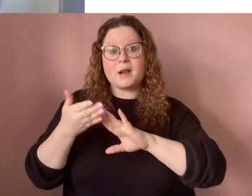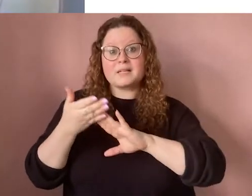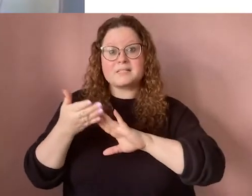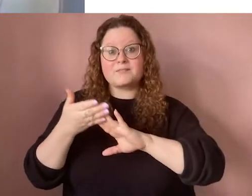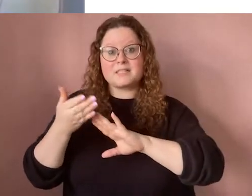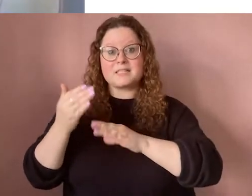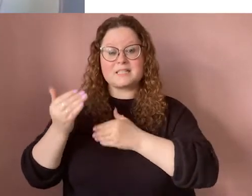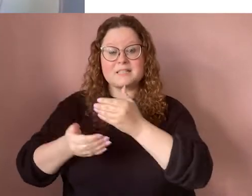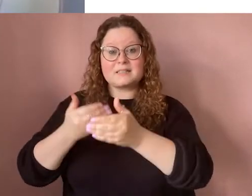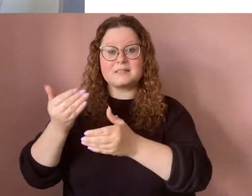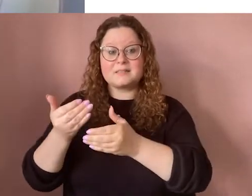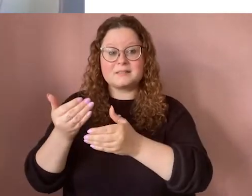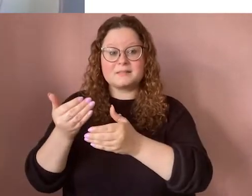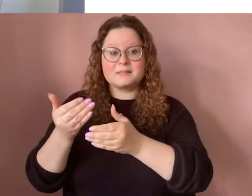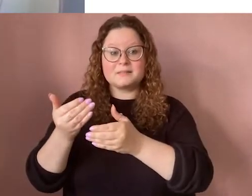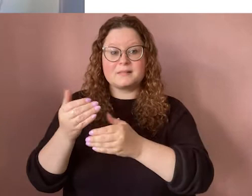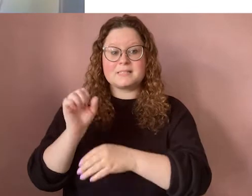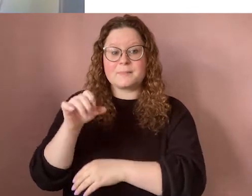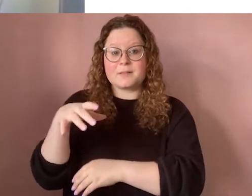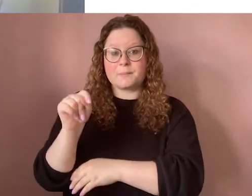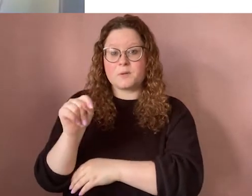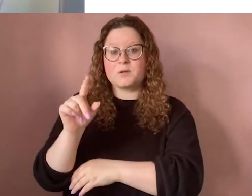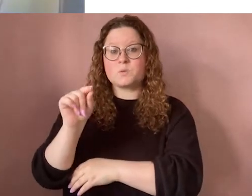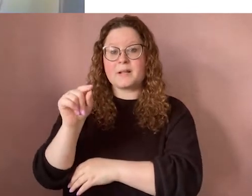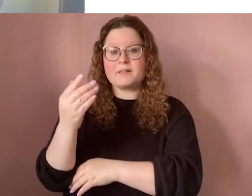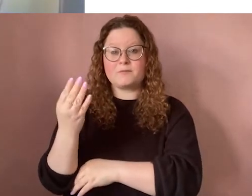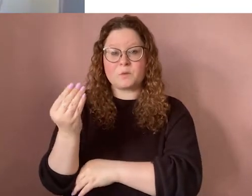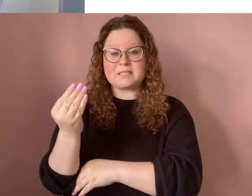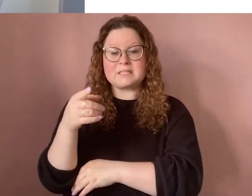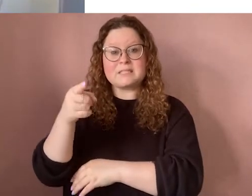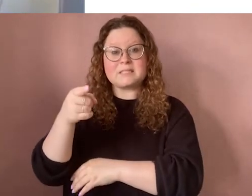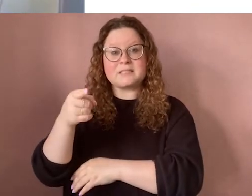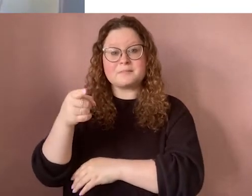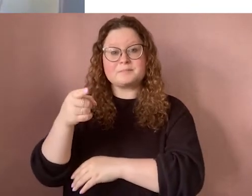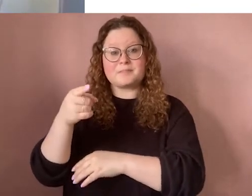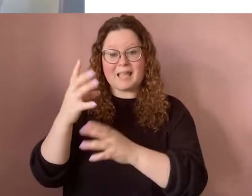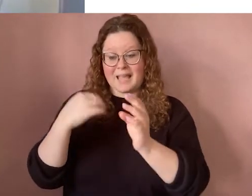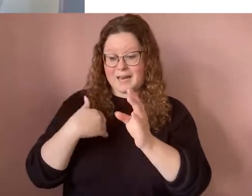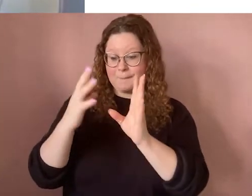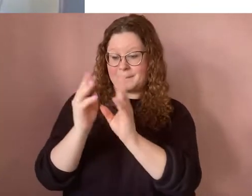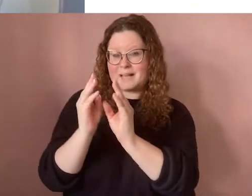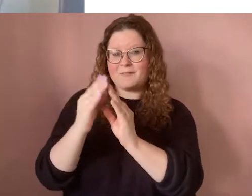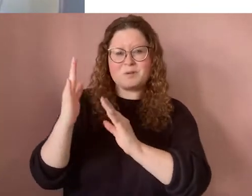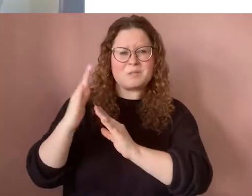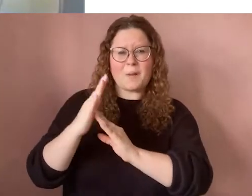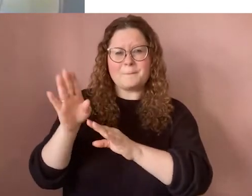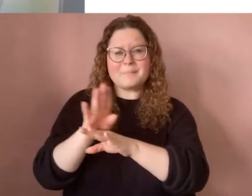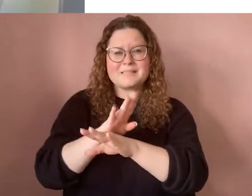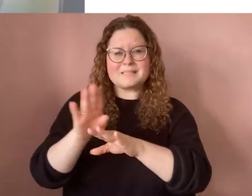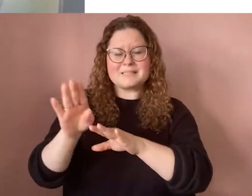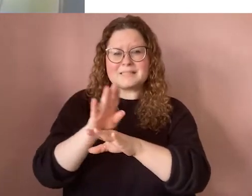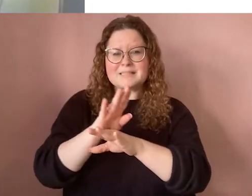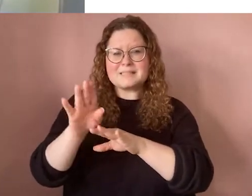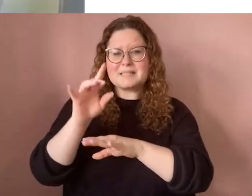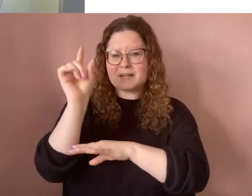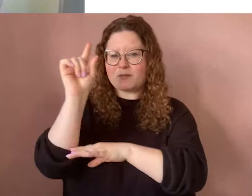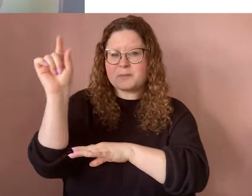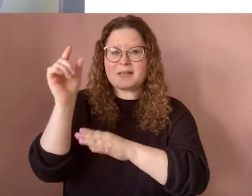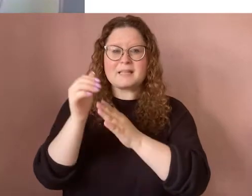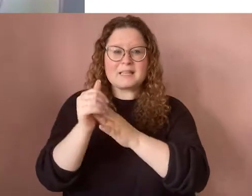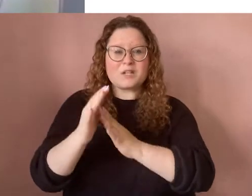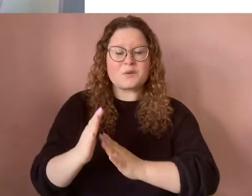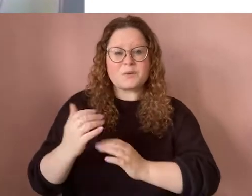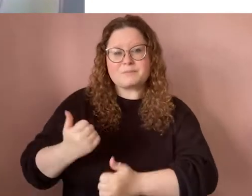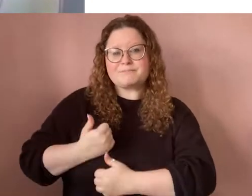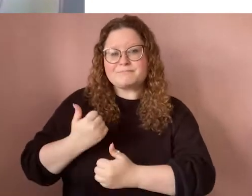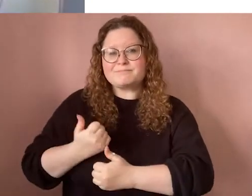September 2014, he co-chaired a meeting of top US businesses and military leaders in Denver, Colorado on